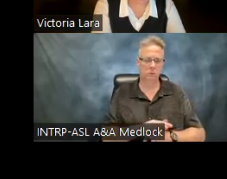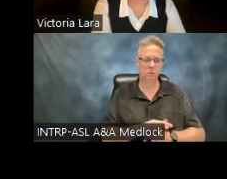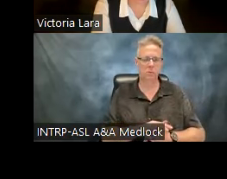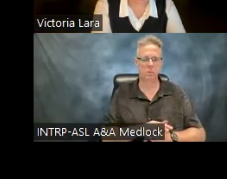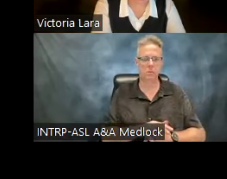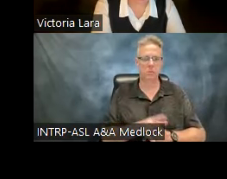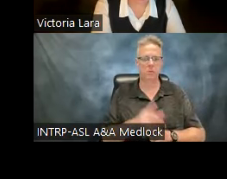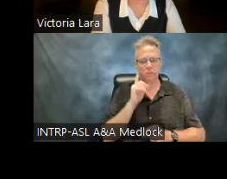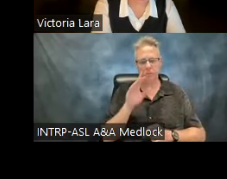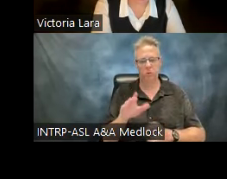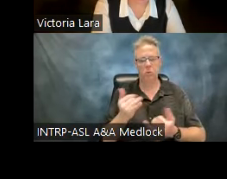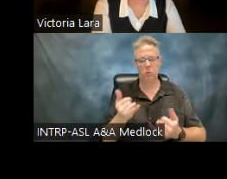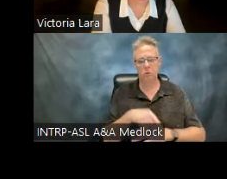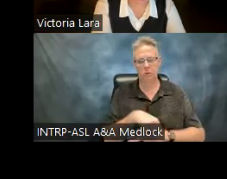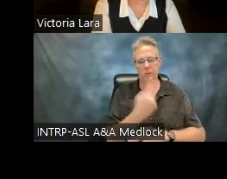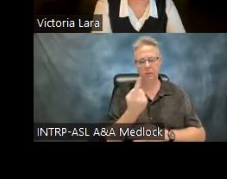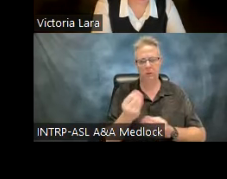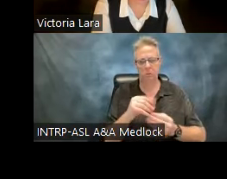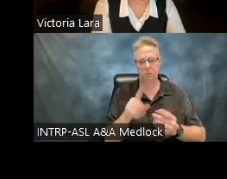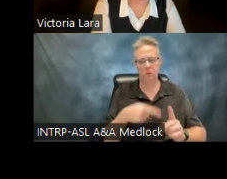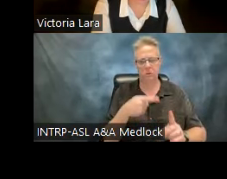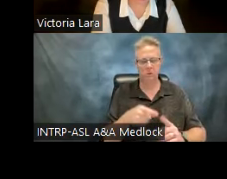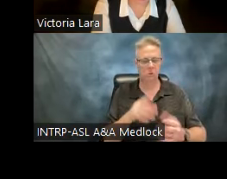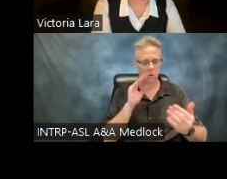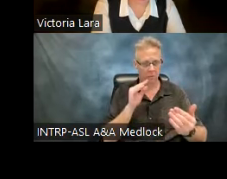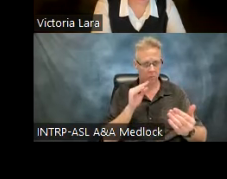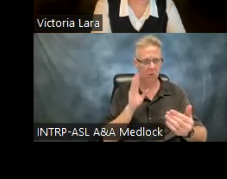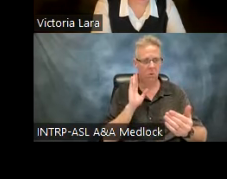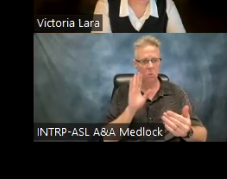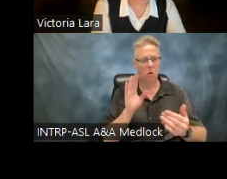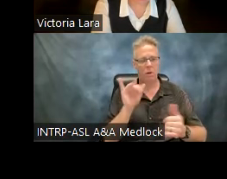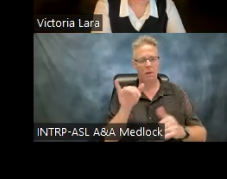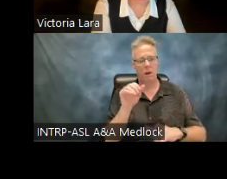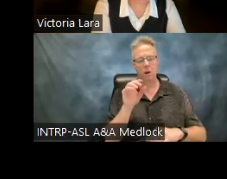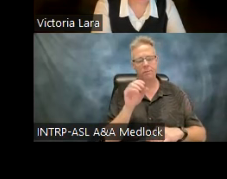access to information today specifically, and hopefully structural oversight.